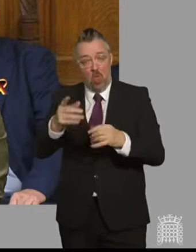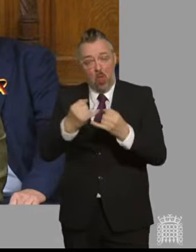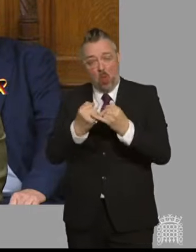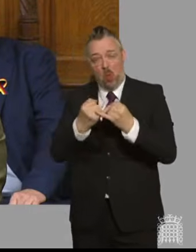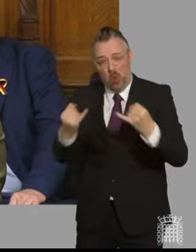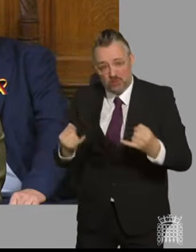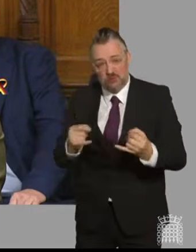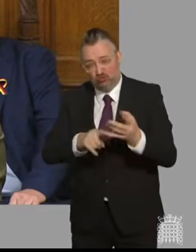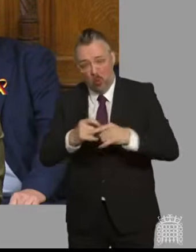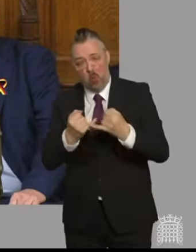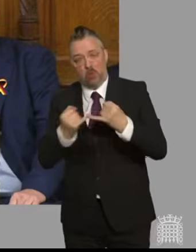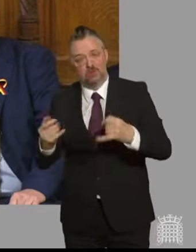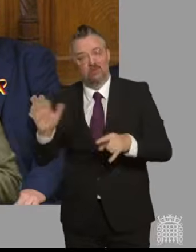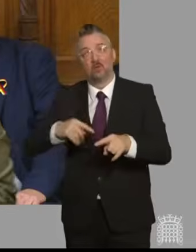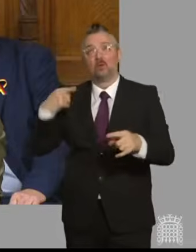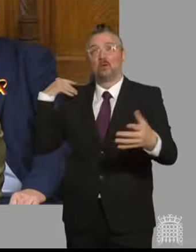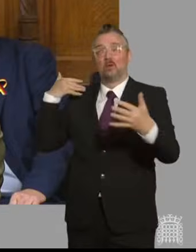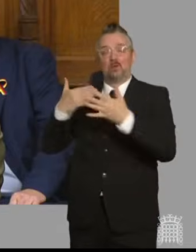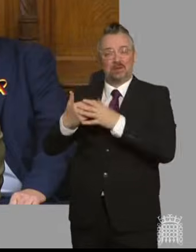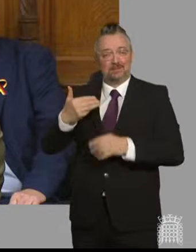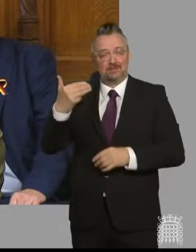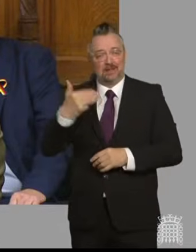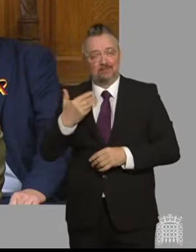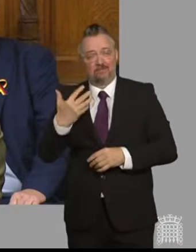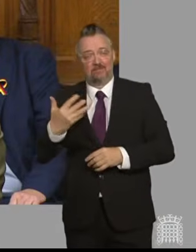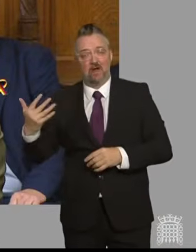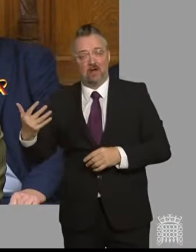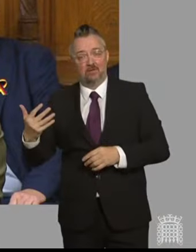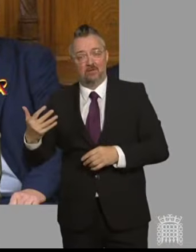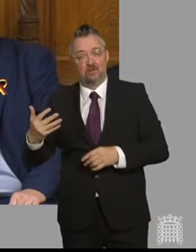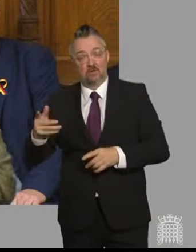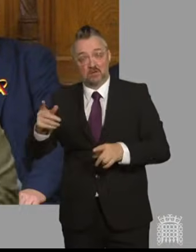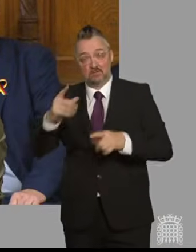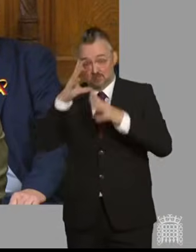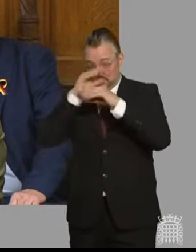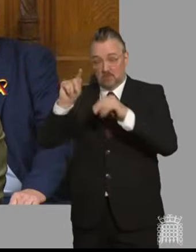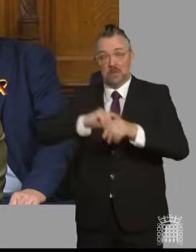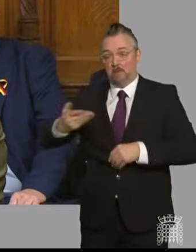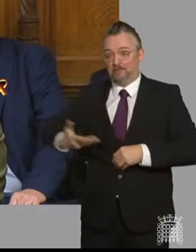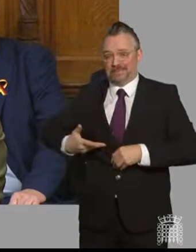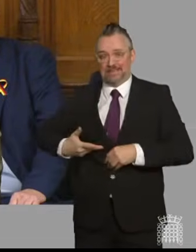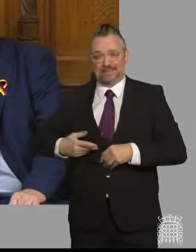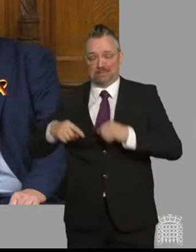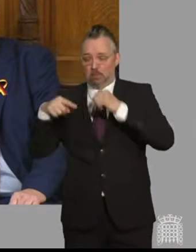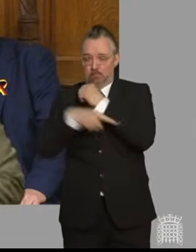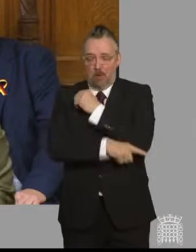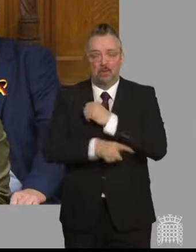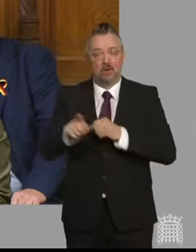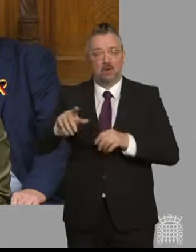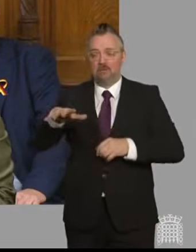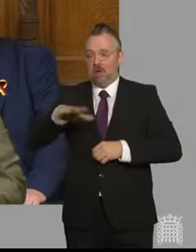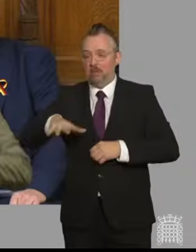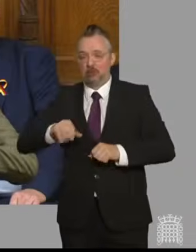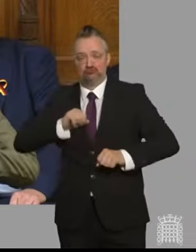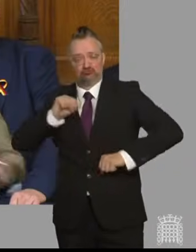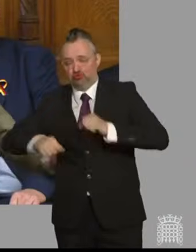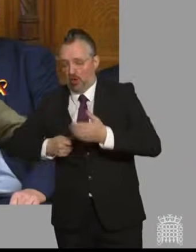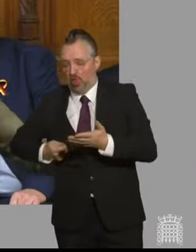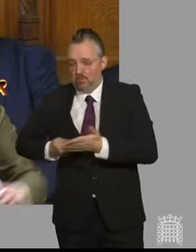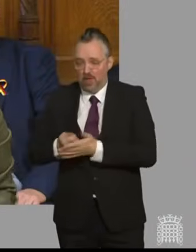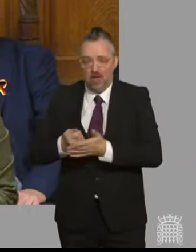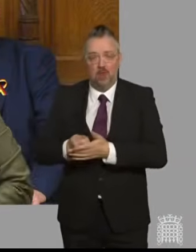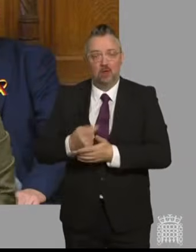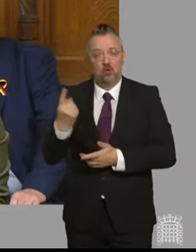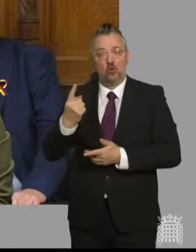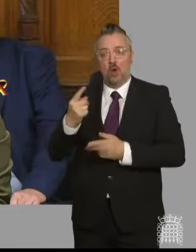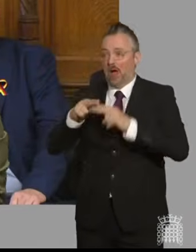the businesses going bust, tell the families struggling to pay their bills, and tell those being made homeless why this recession, which has his name